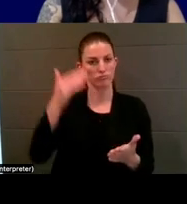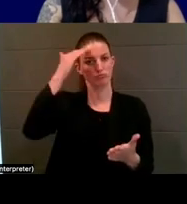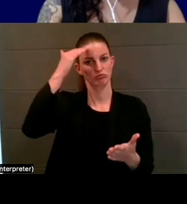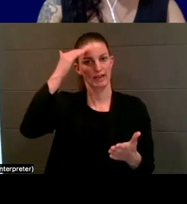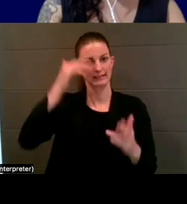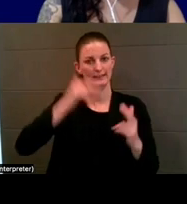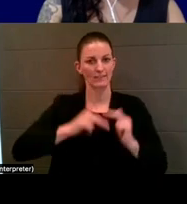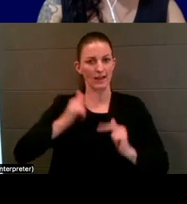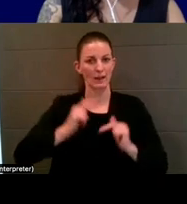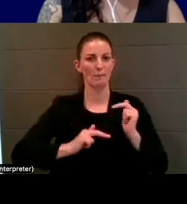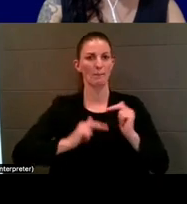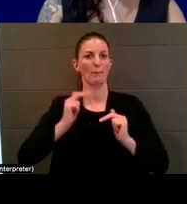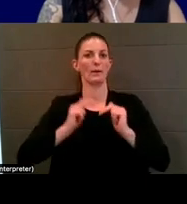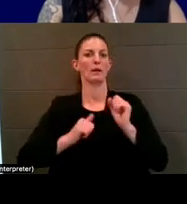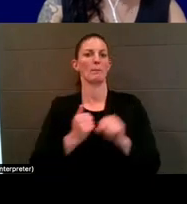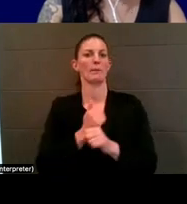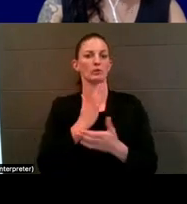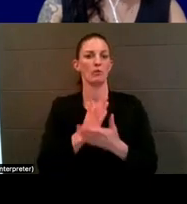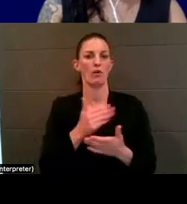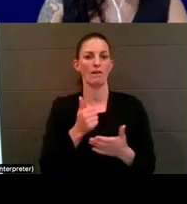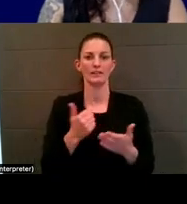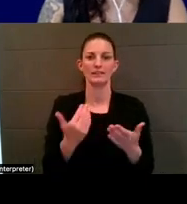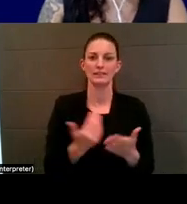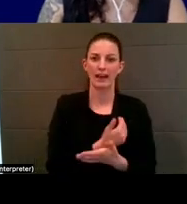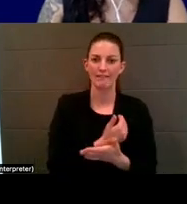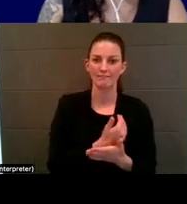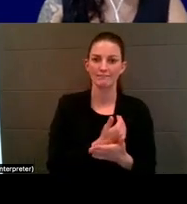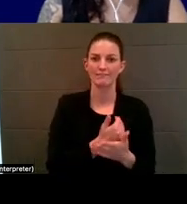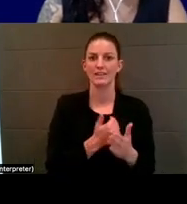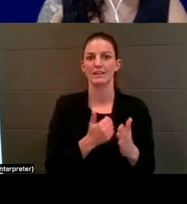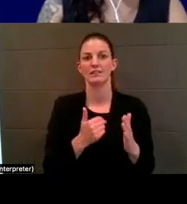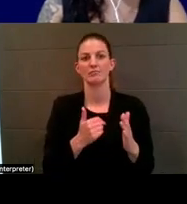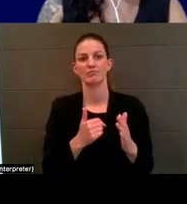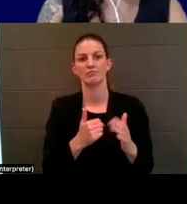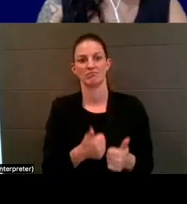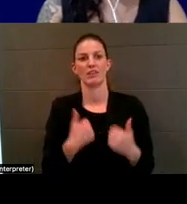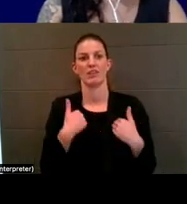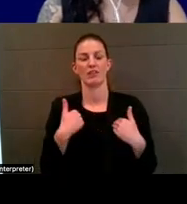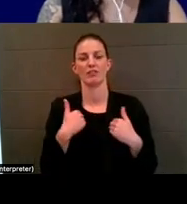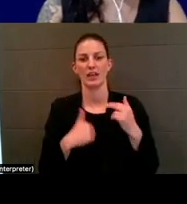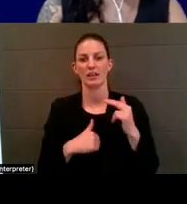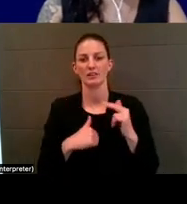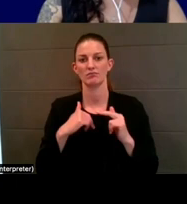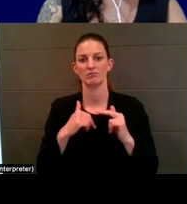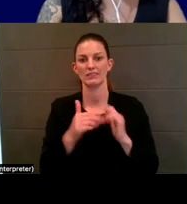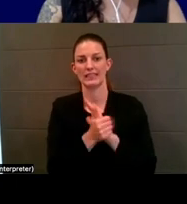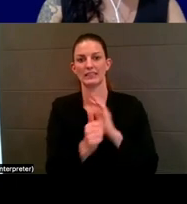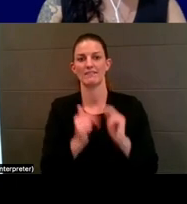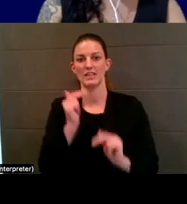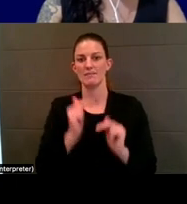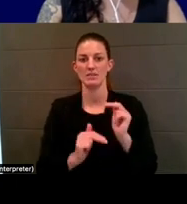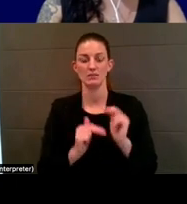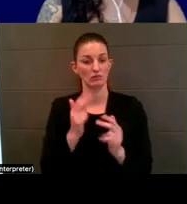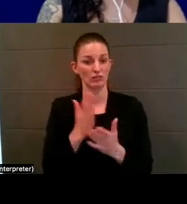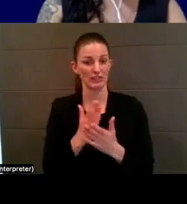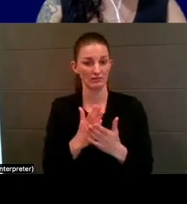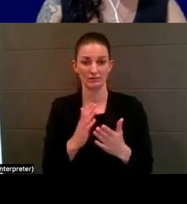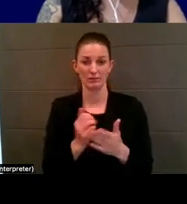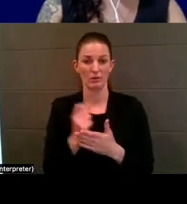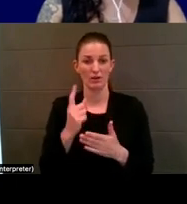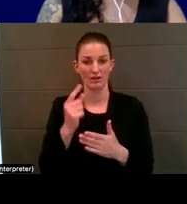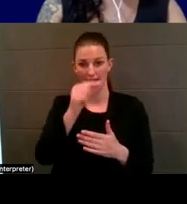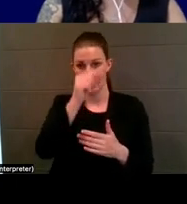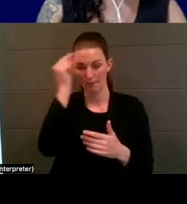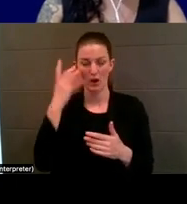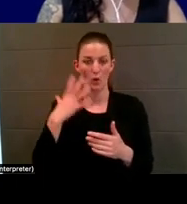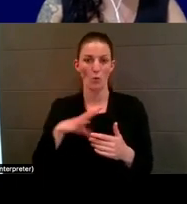skill building in everyday life. And that's the overarching goal of creating mealtimes routines. We're trying to support safety and skill building